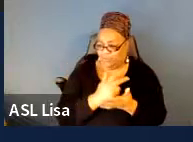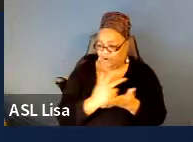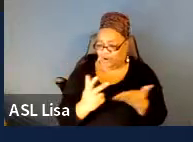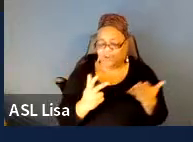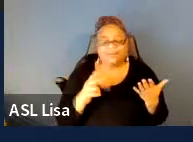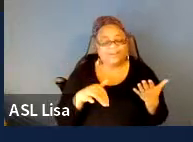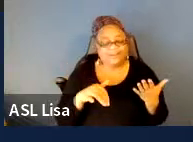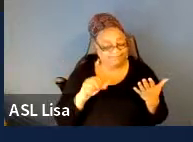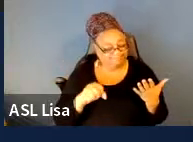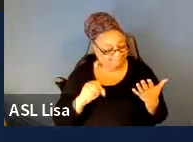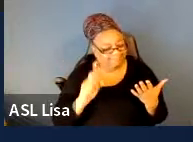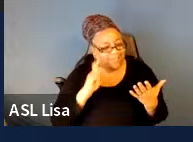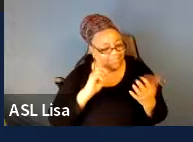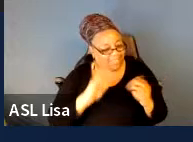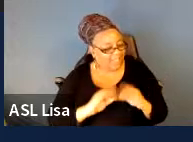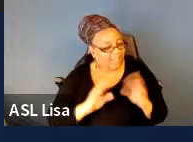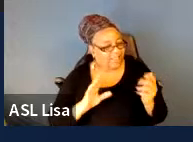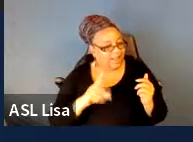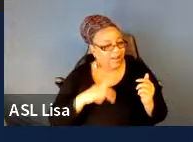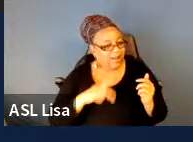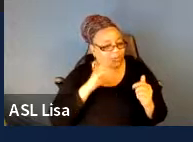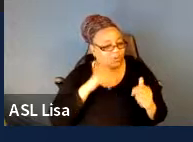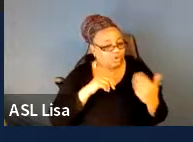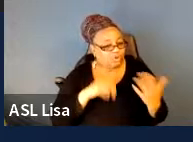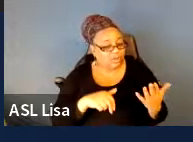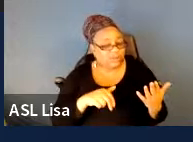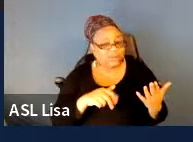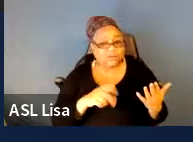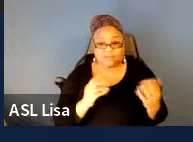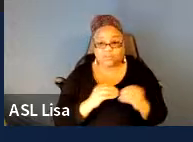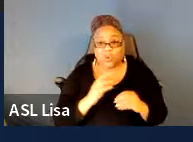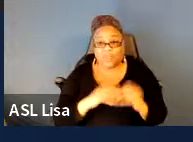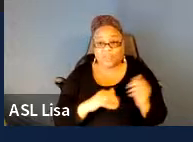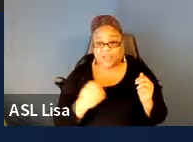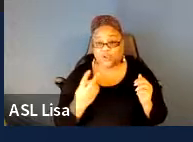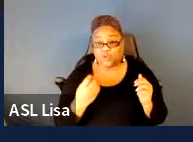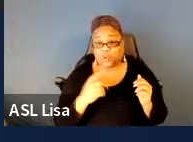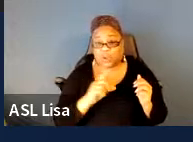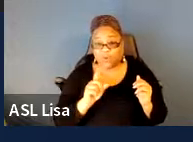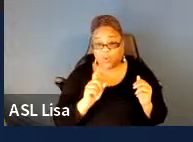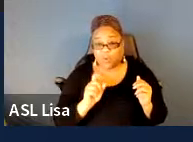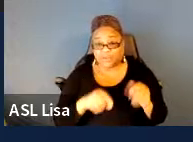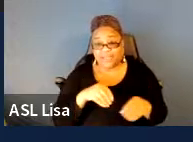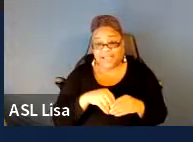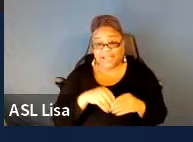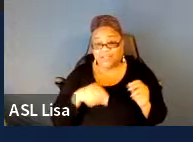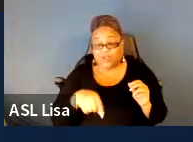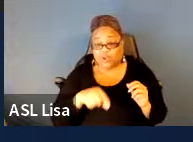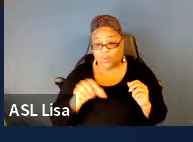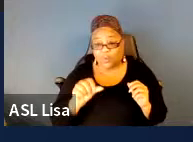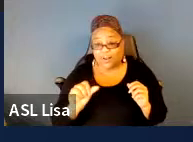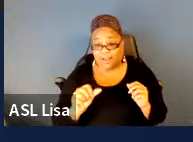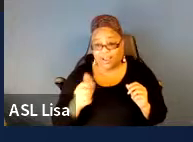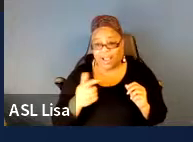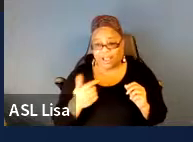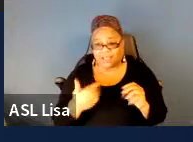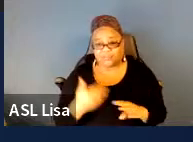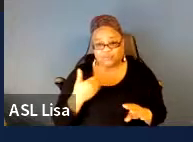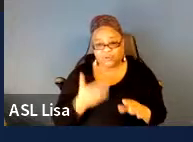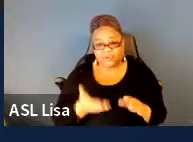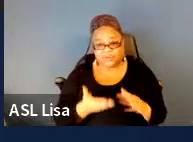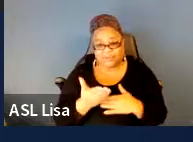You just addressed more than two handful of questions in the Q&A as well as pre-submitted. So thanks a lot for all